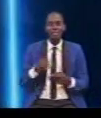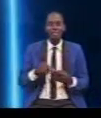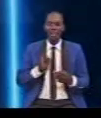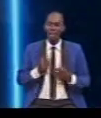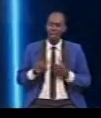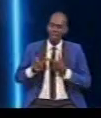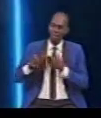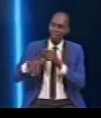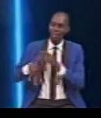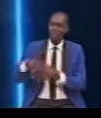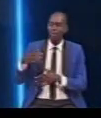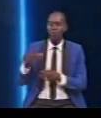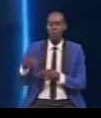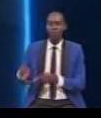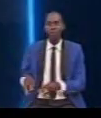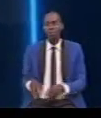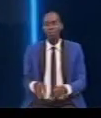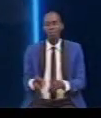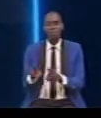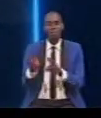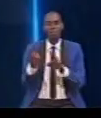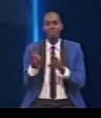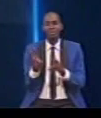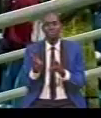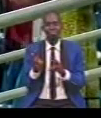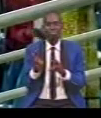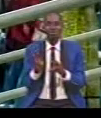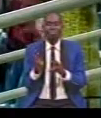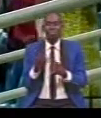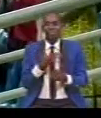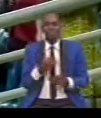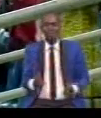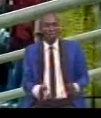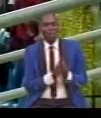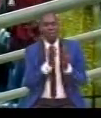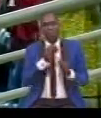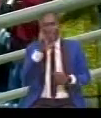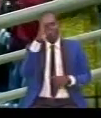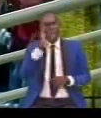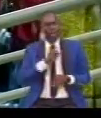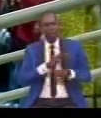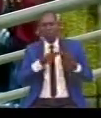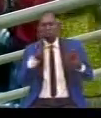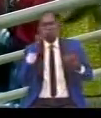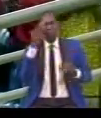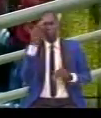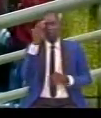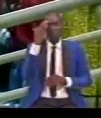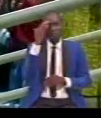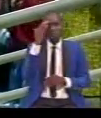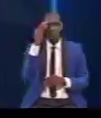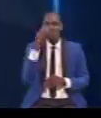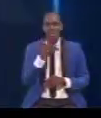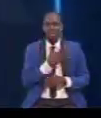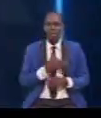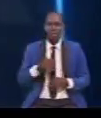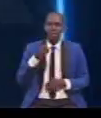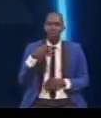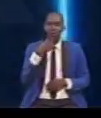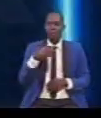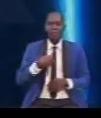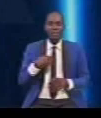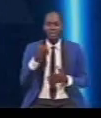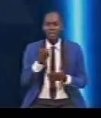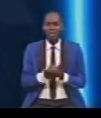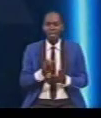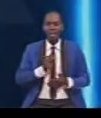Just when I ran out of the road, I met a man I didn't know, and he told